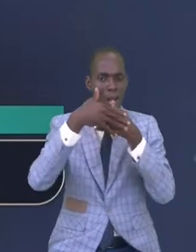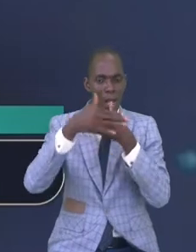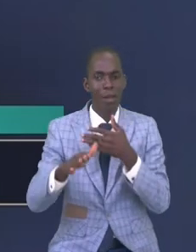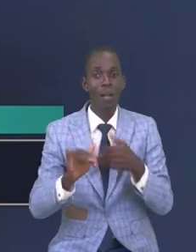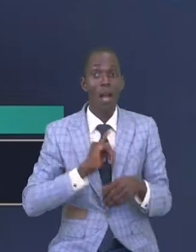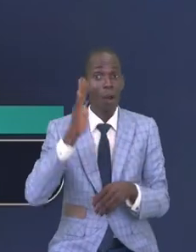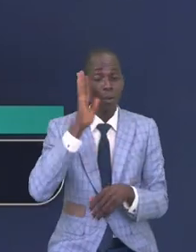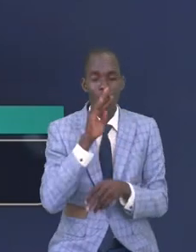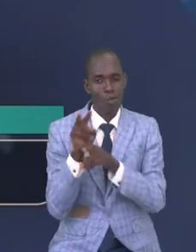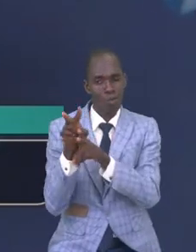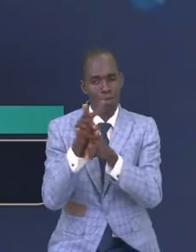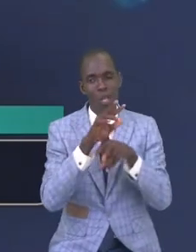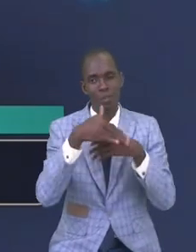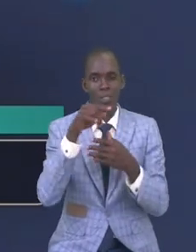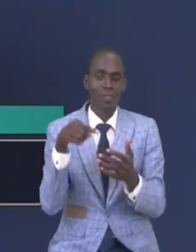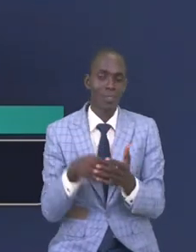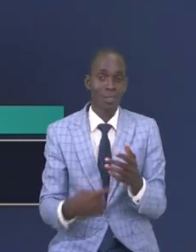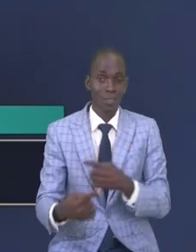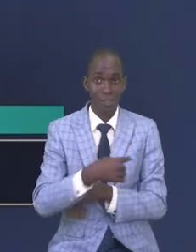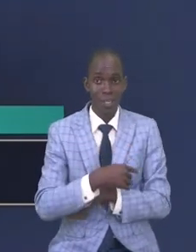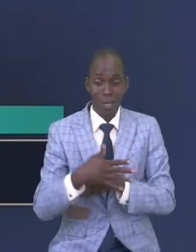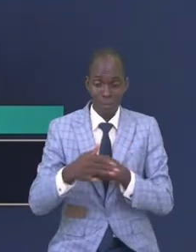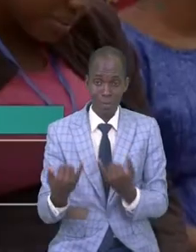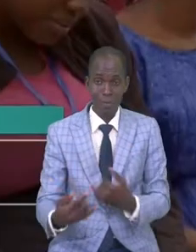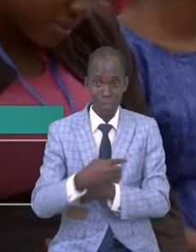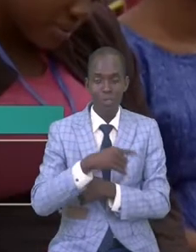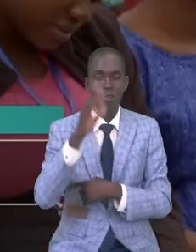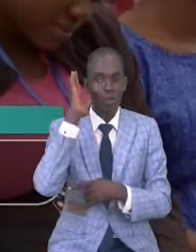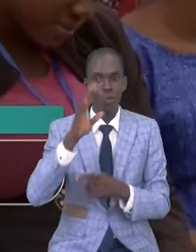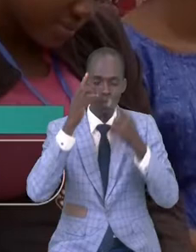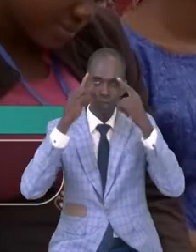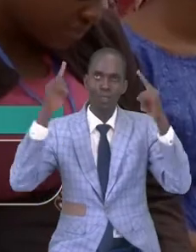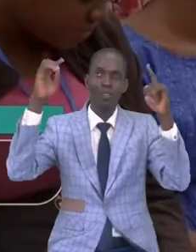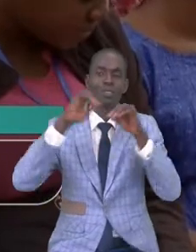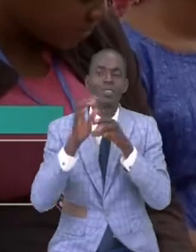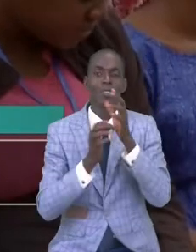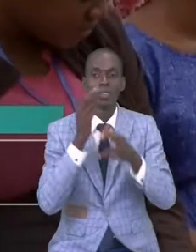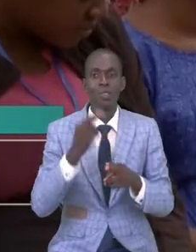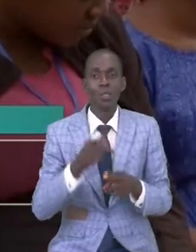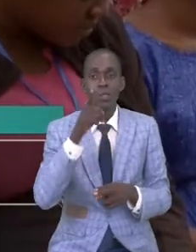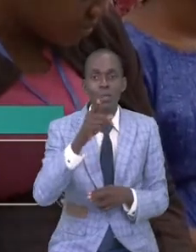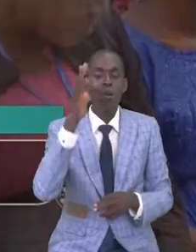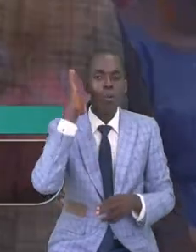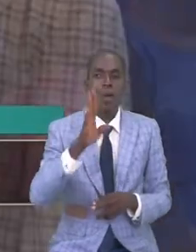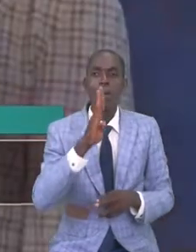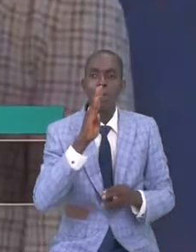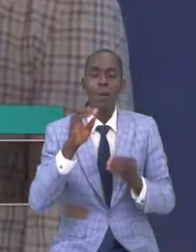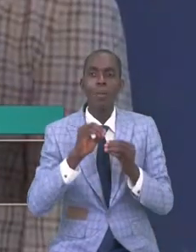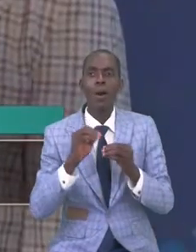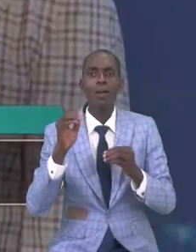And after this day, you will make it. You will more than make